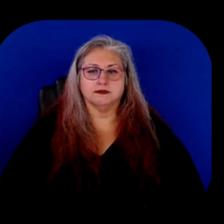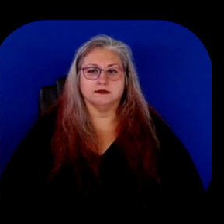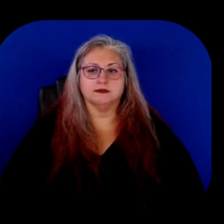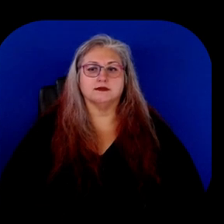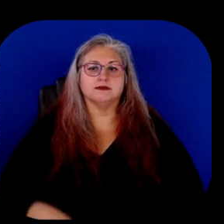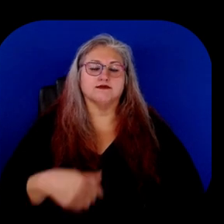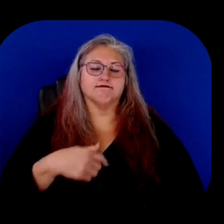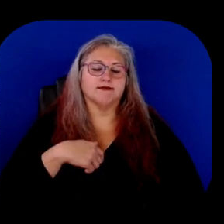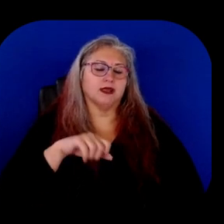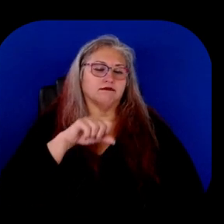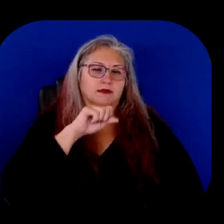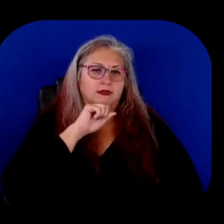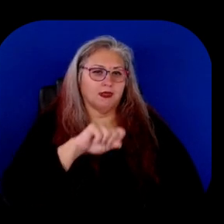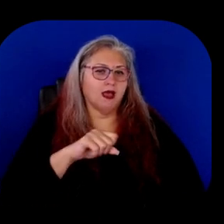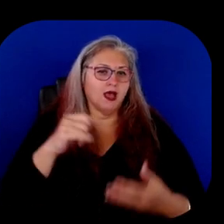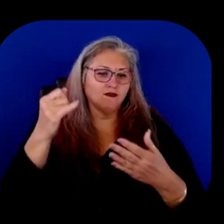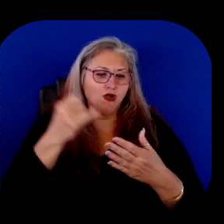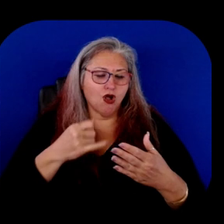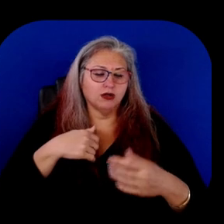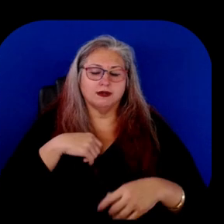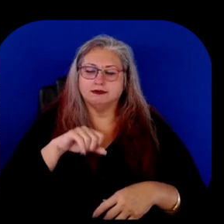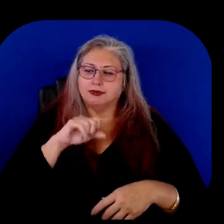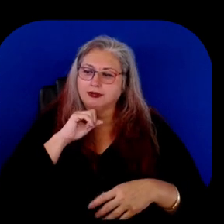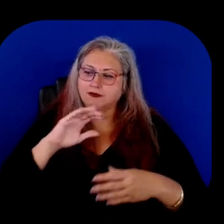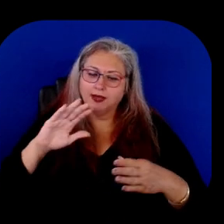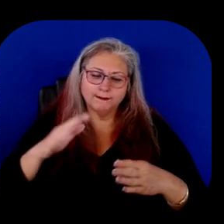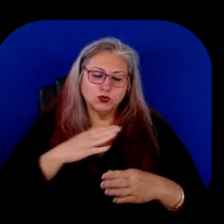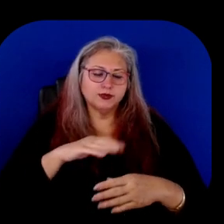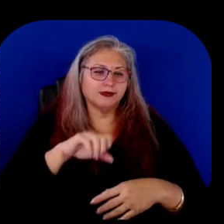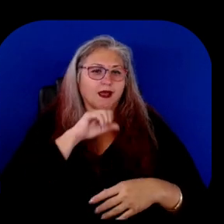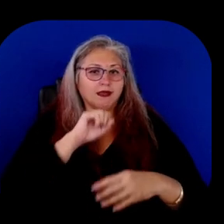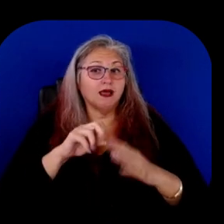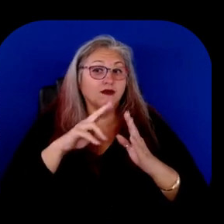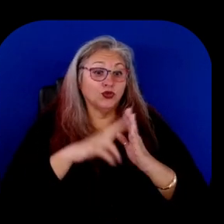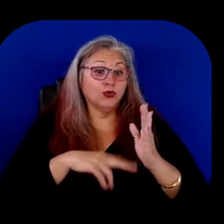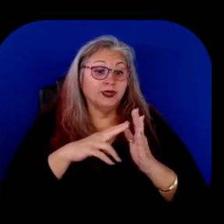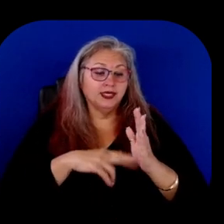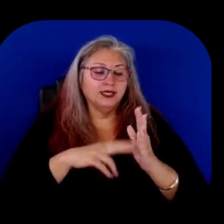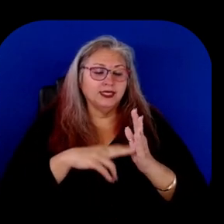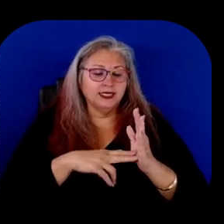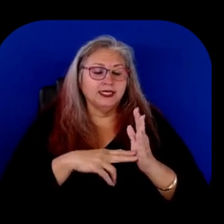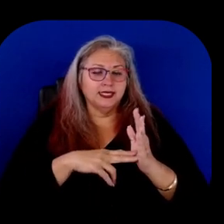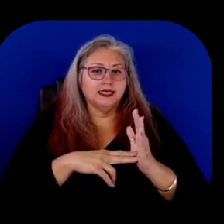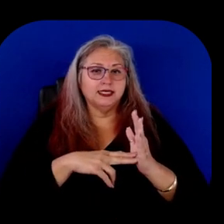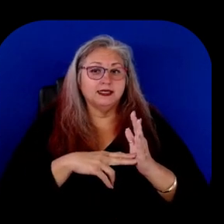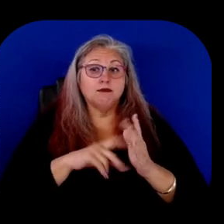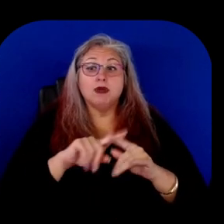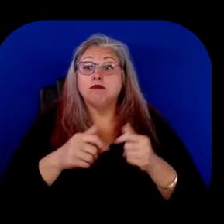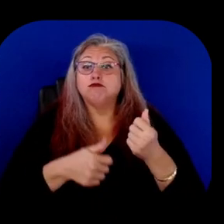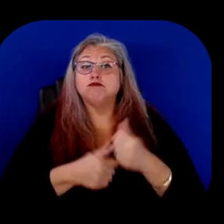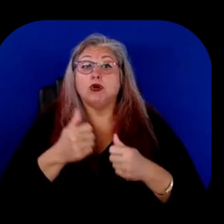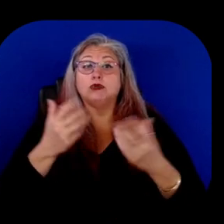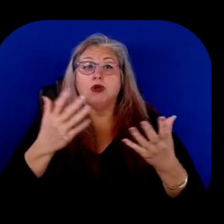I love arts, I love music, I love reading, and